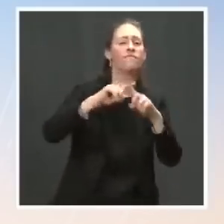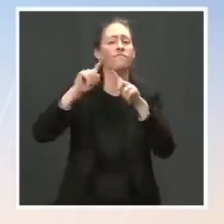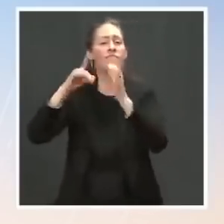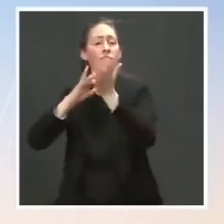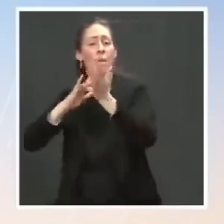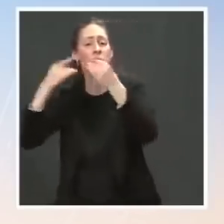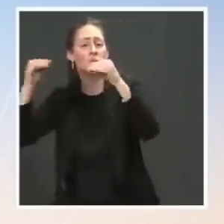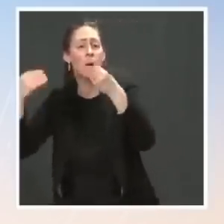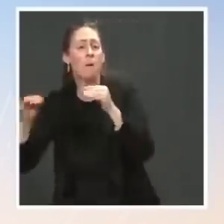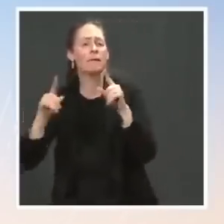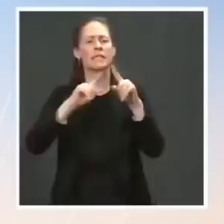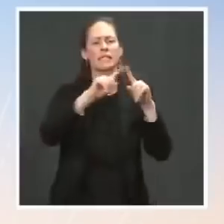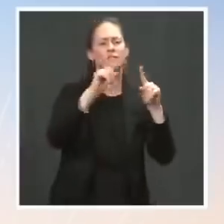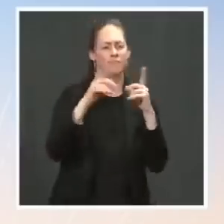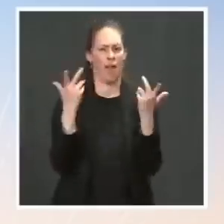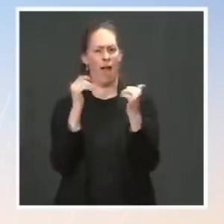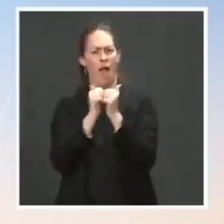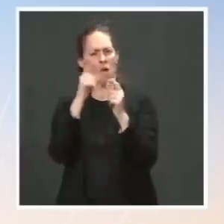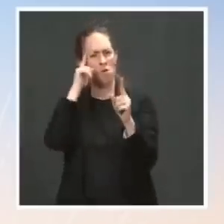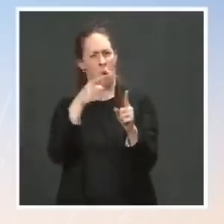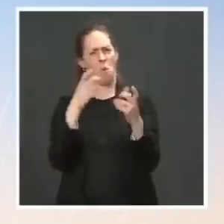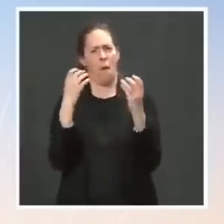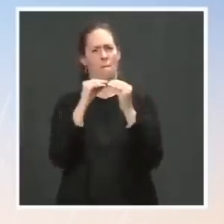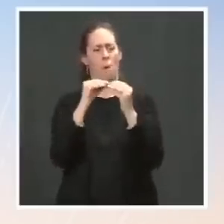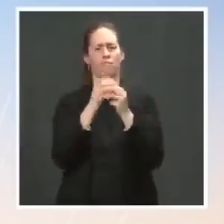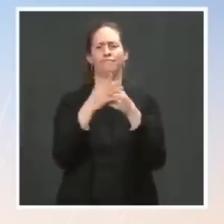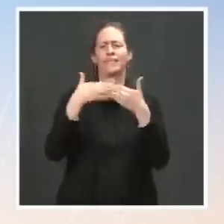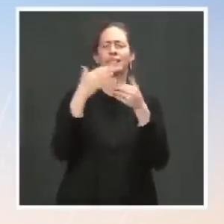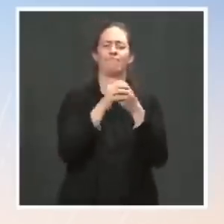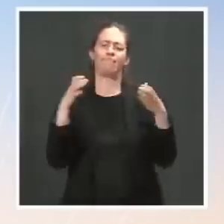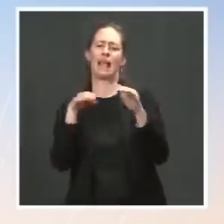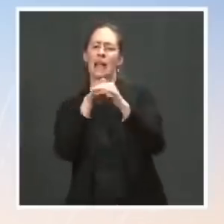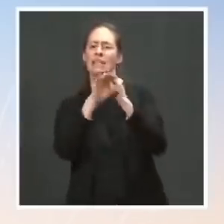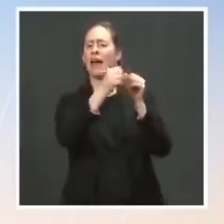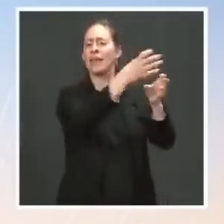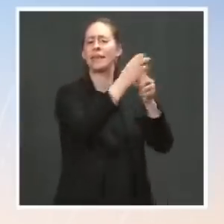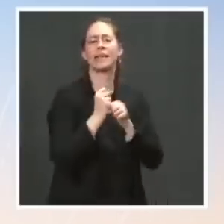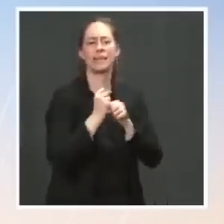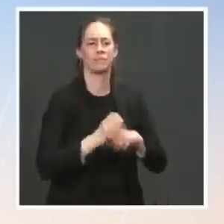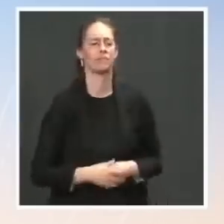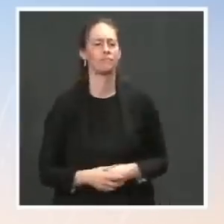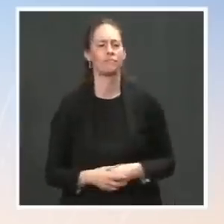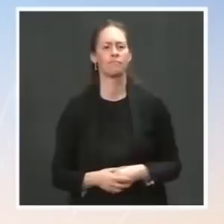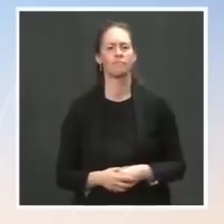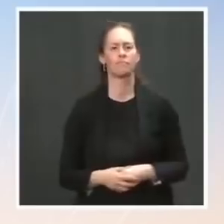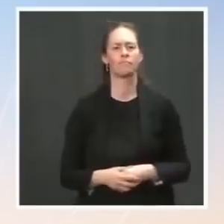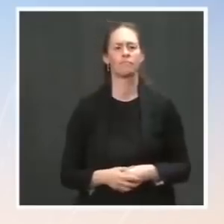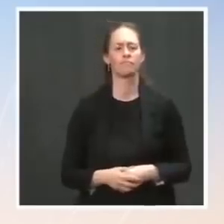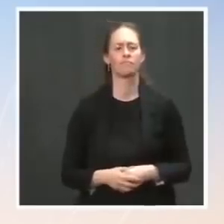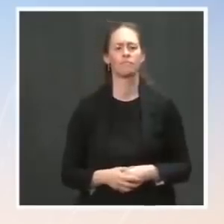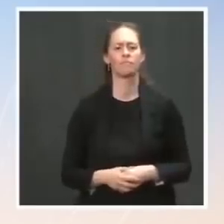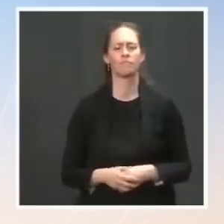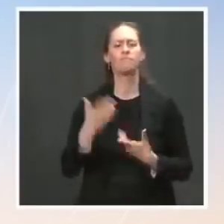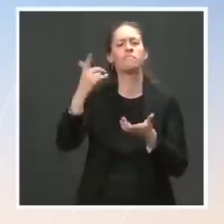to increase access and get it out to more communities. And both the Washington Post and the New York Times last night had pretty